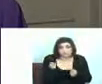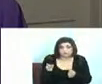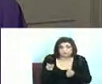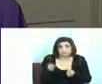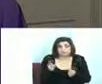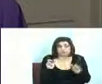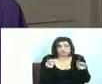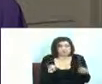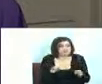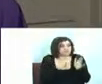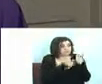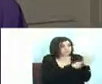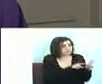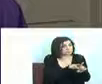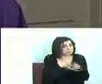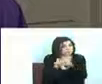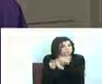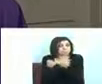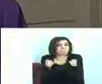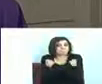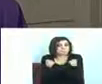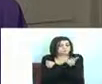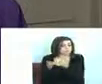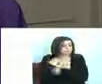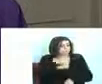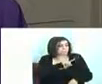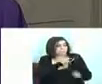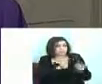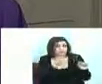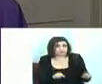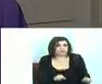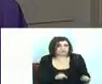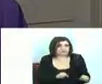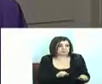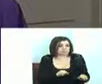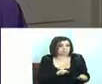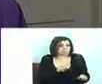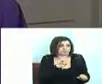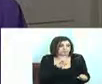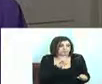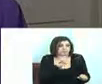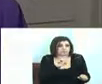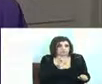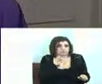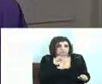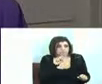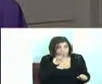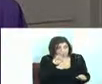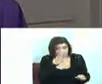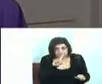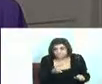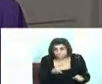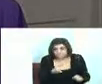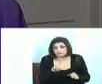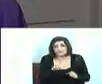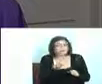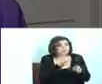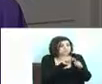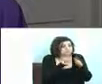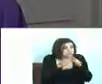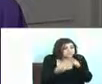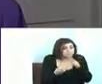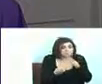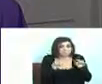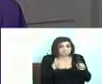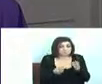might show that same love, that we might be the mustard seeds, that together we might grow into a tree and into a forest,